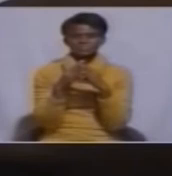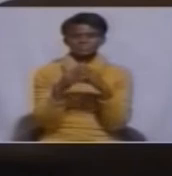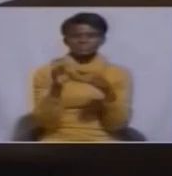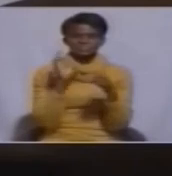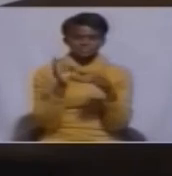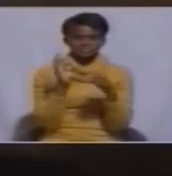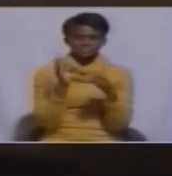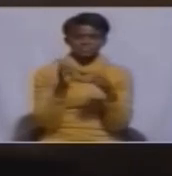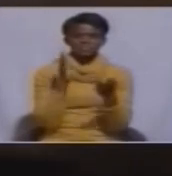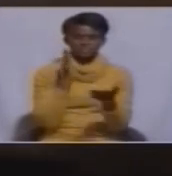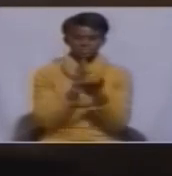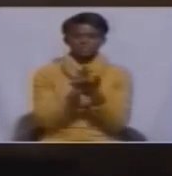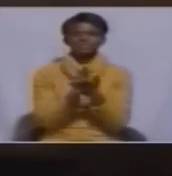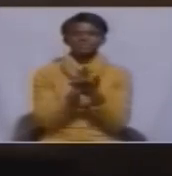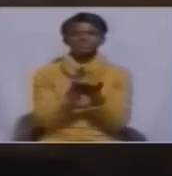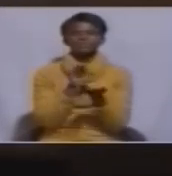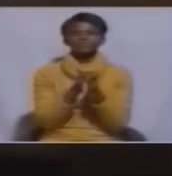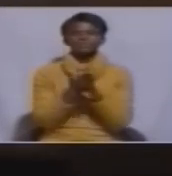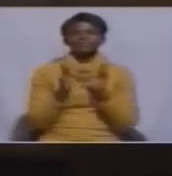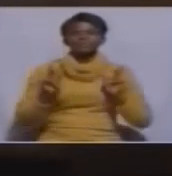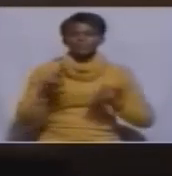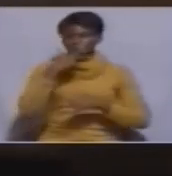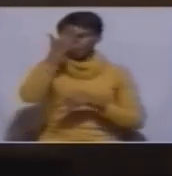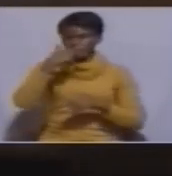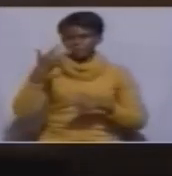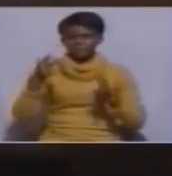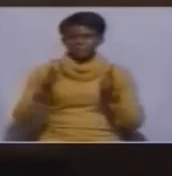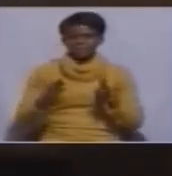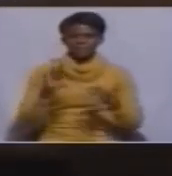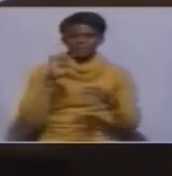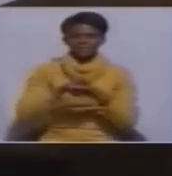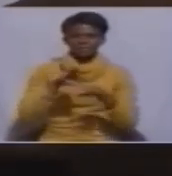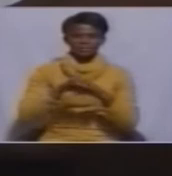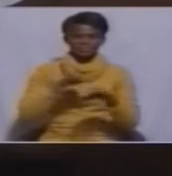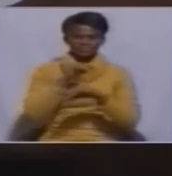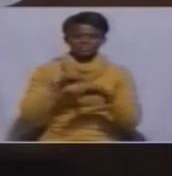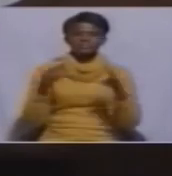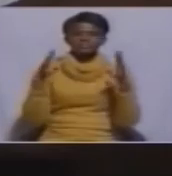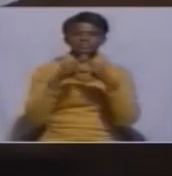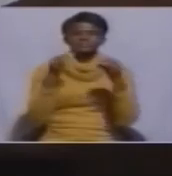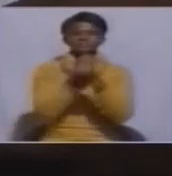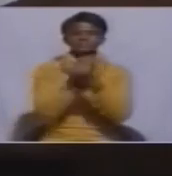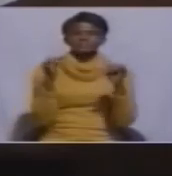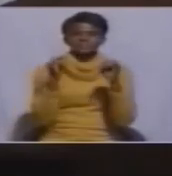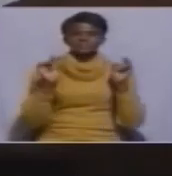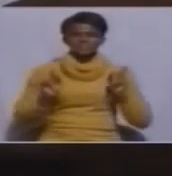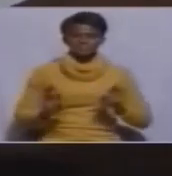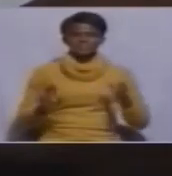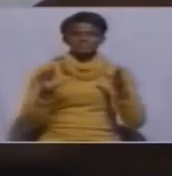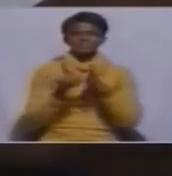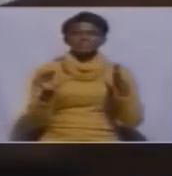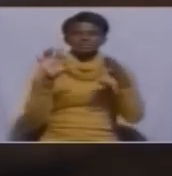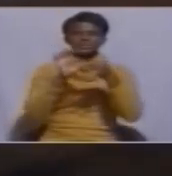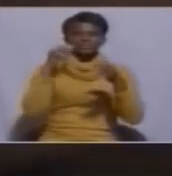F ceases to be a citizen. G, having been elected to the National Assembly as an independent candidate, joins a